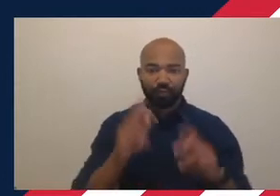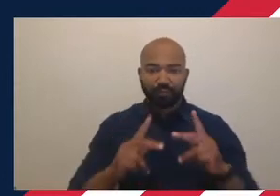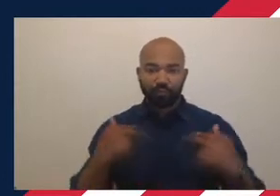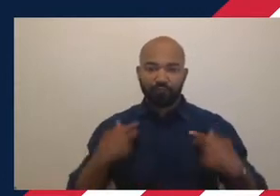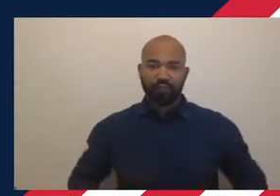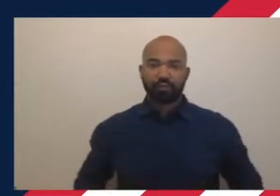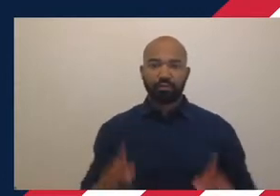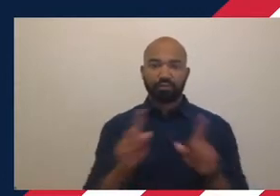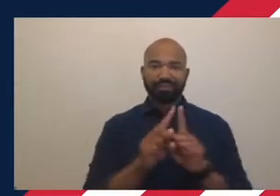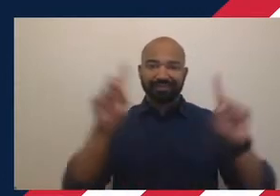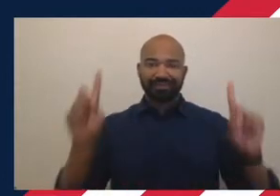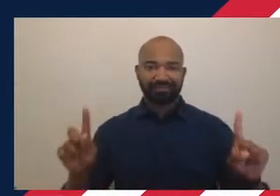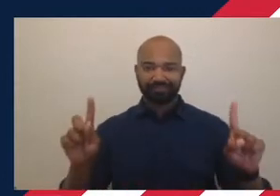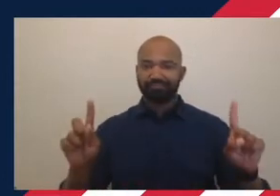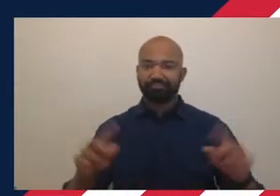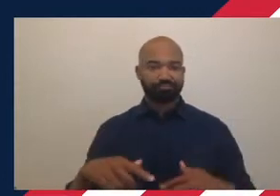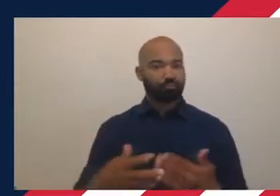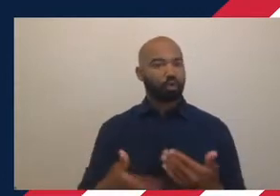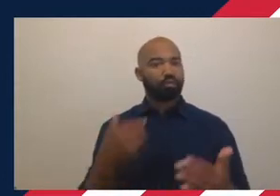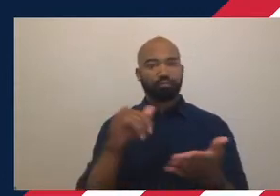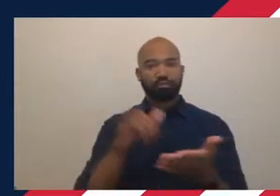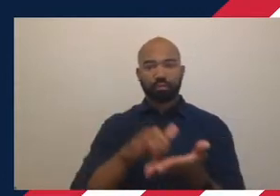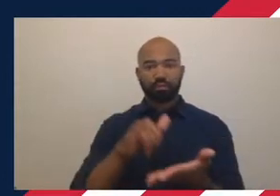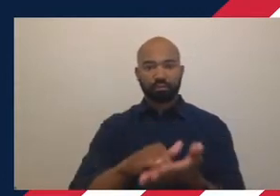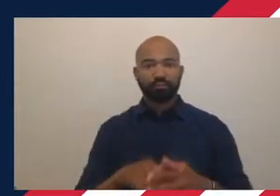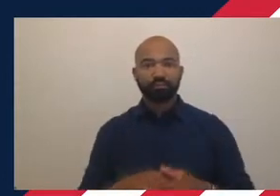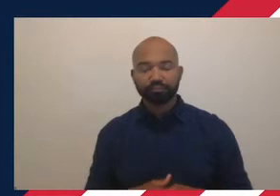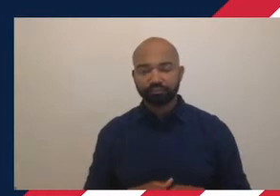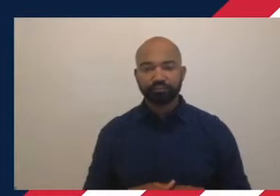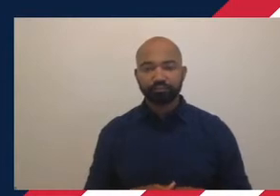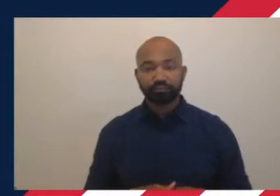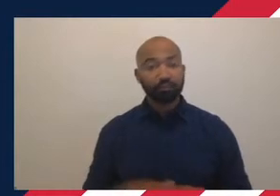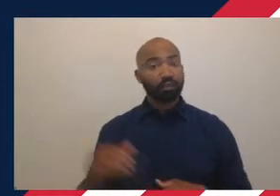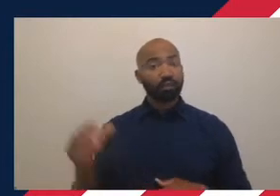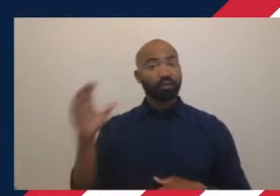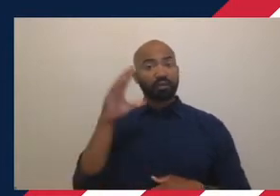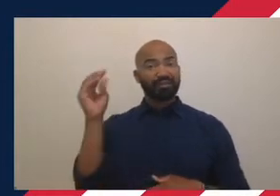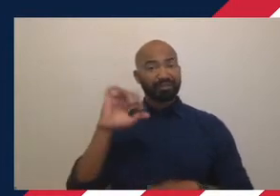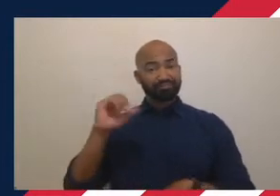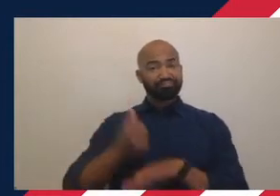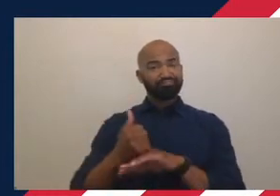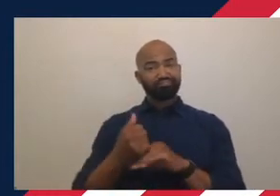They have put protections in place the best that they could.